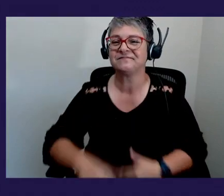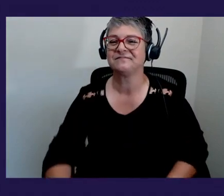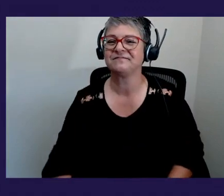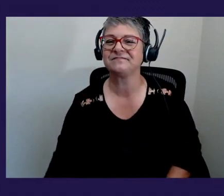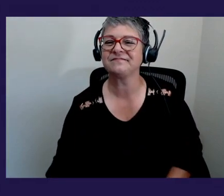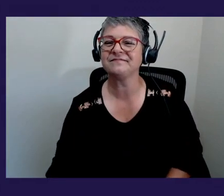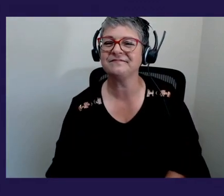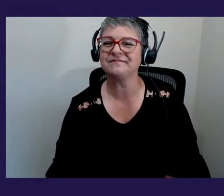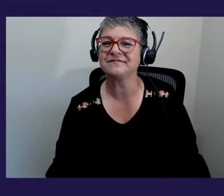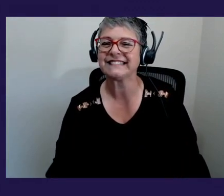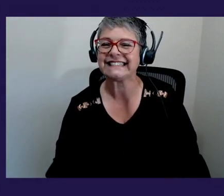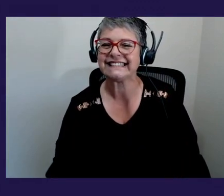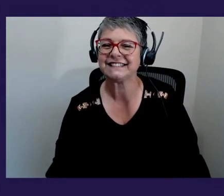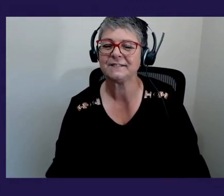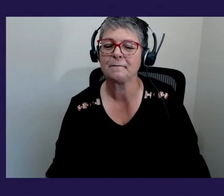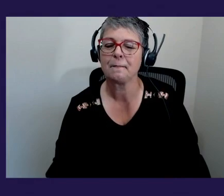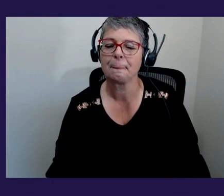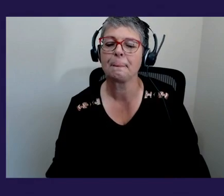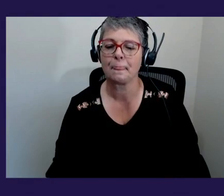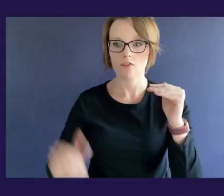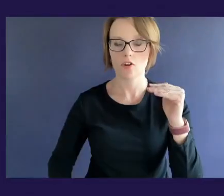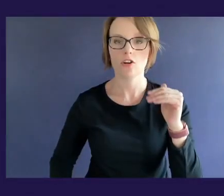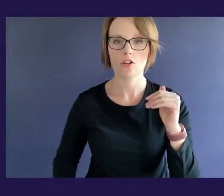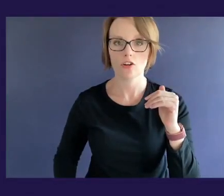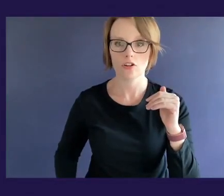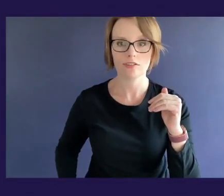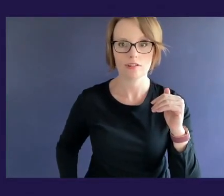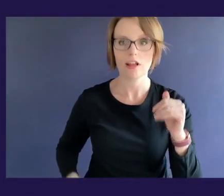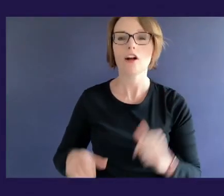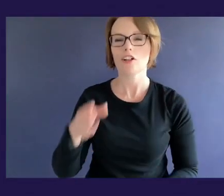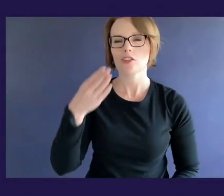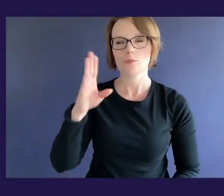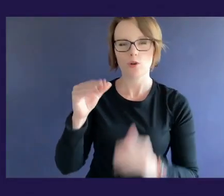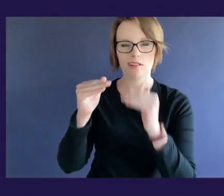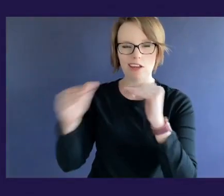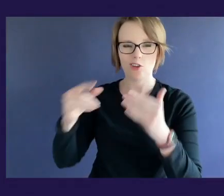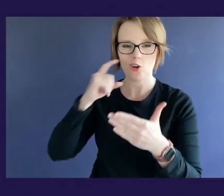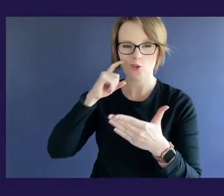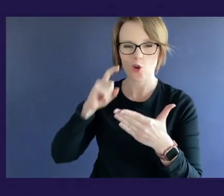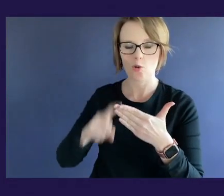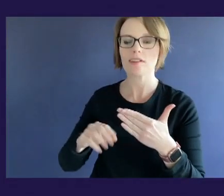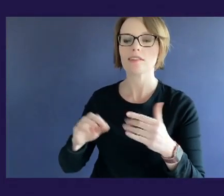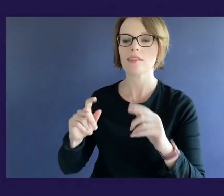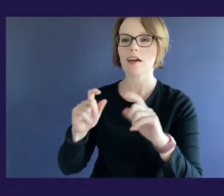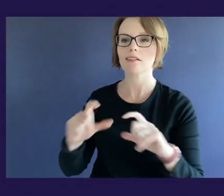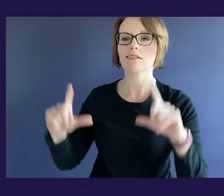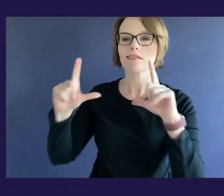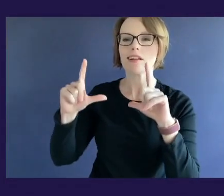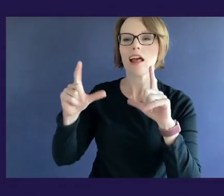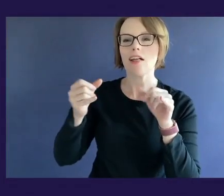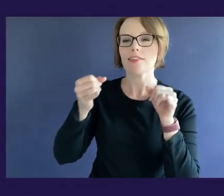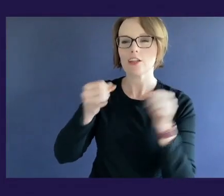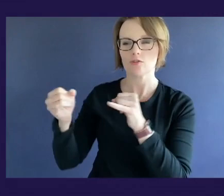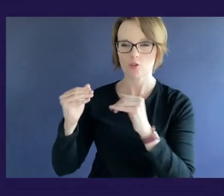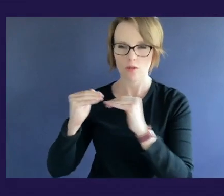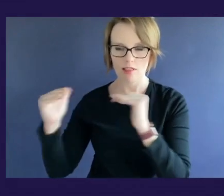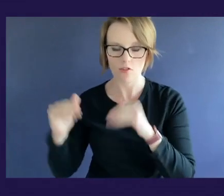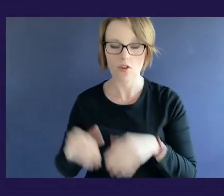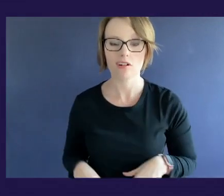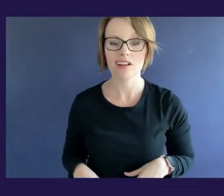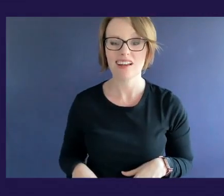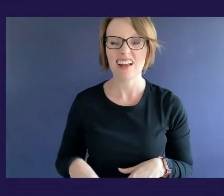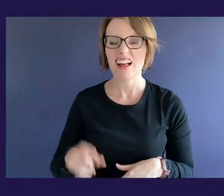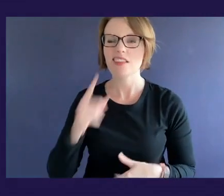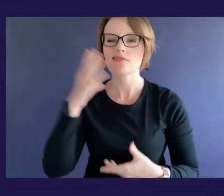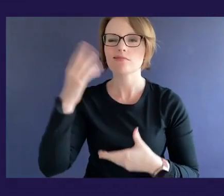So the second level, as you can see, we're in the blue level here of the social ecological model, is our individual level. And this contained 2 categories